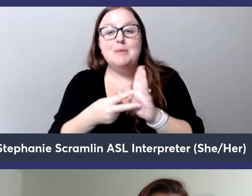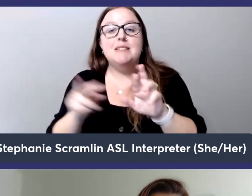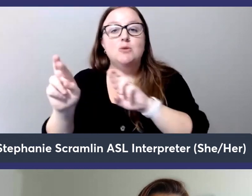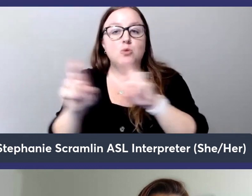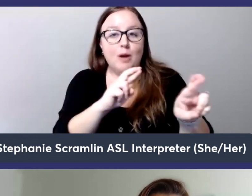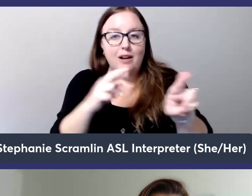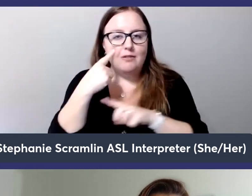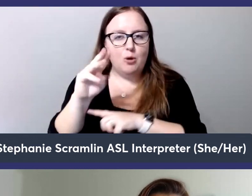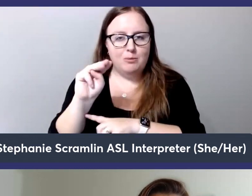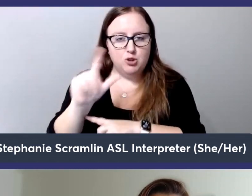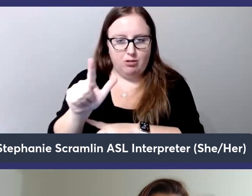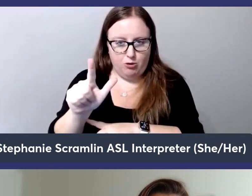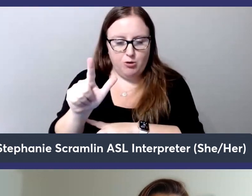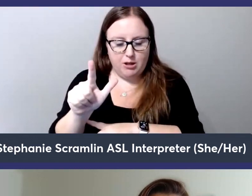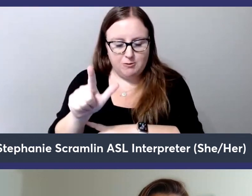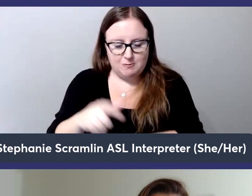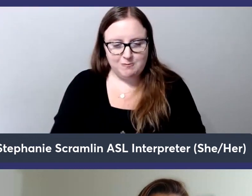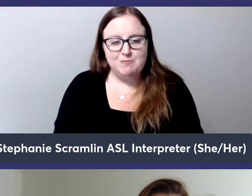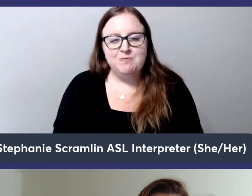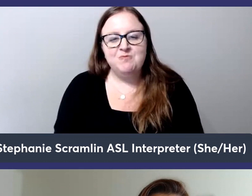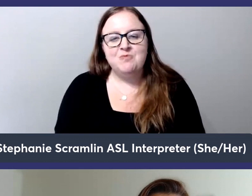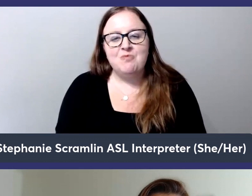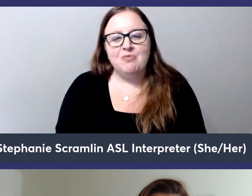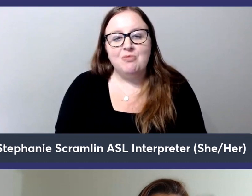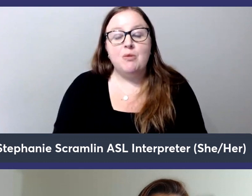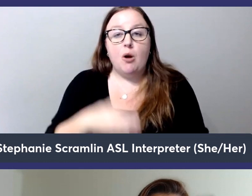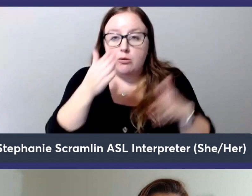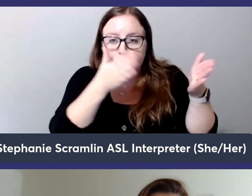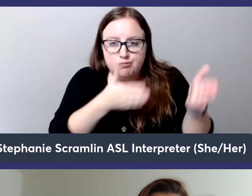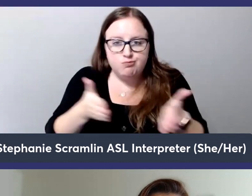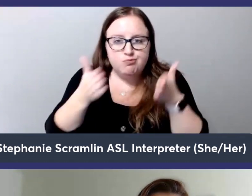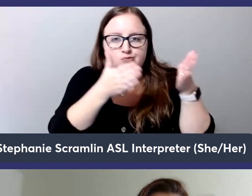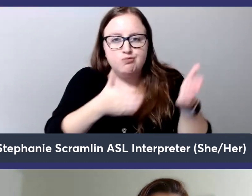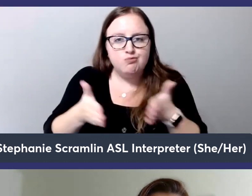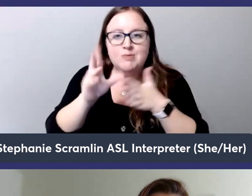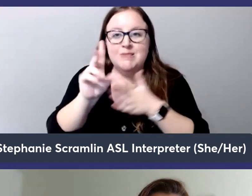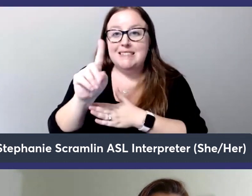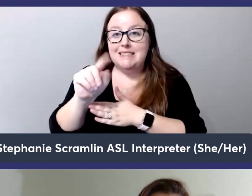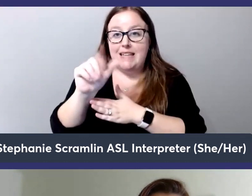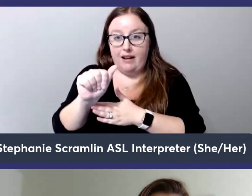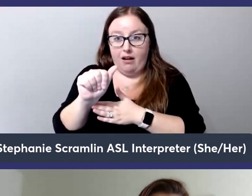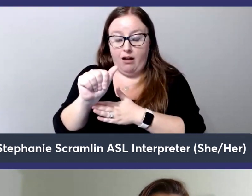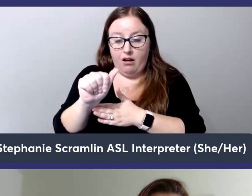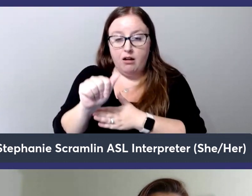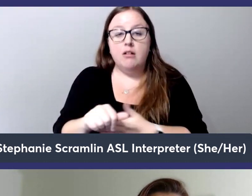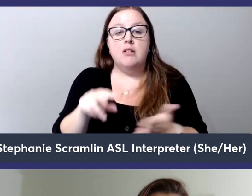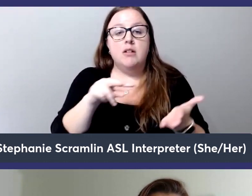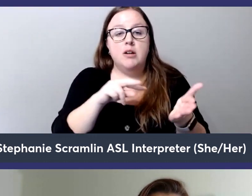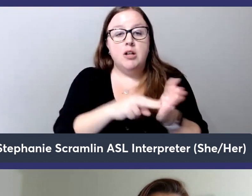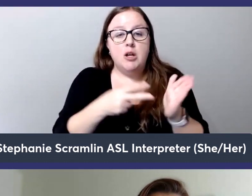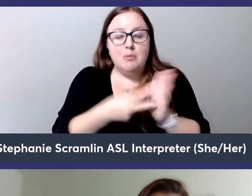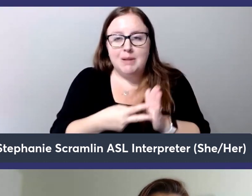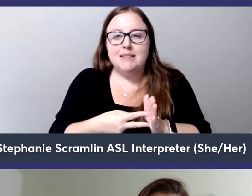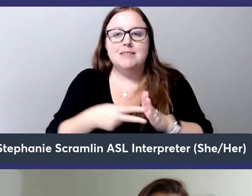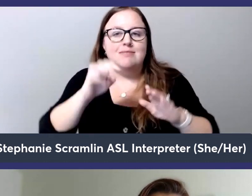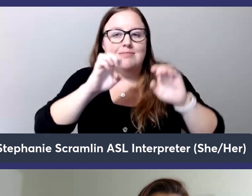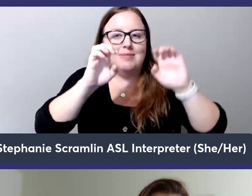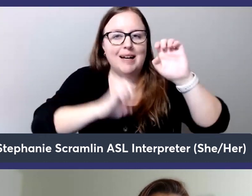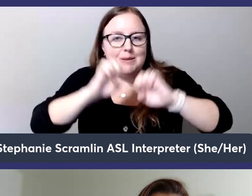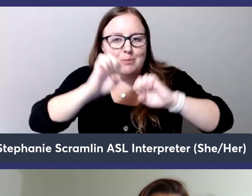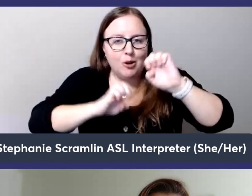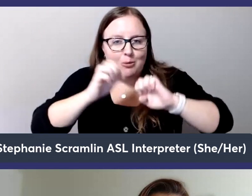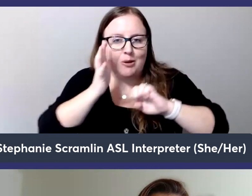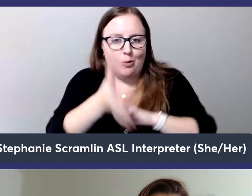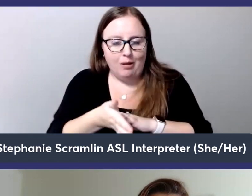learning. Beyond this data preparation phase is where you get into this rapid experimentation, because there is